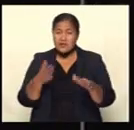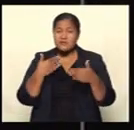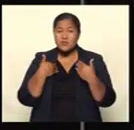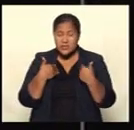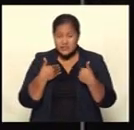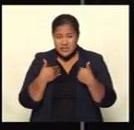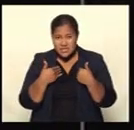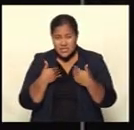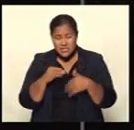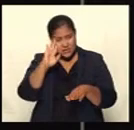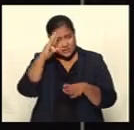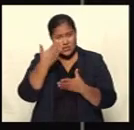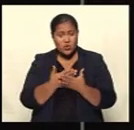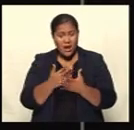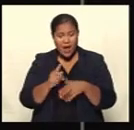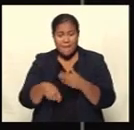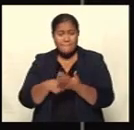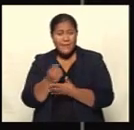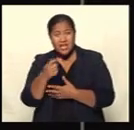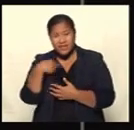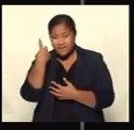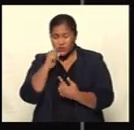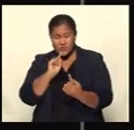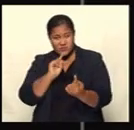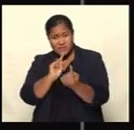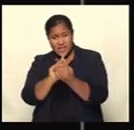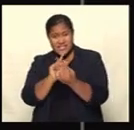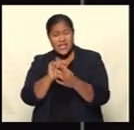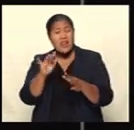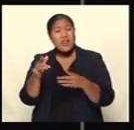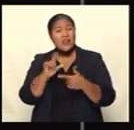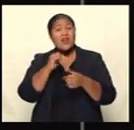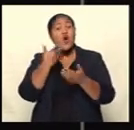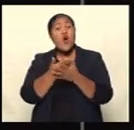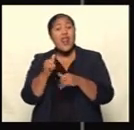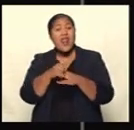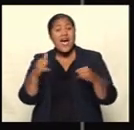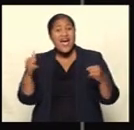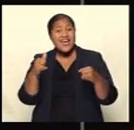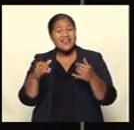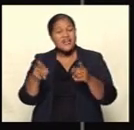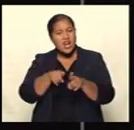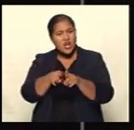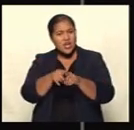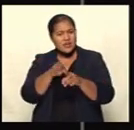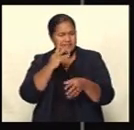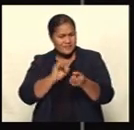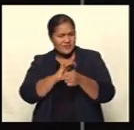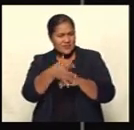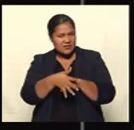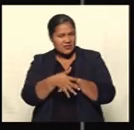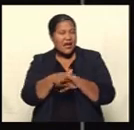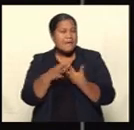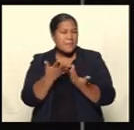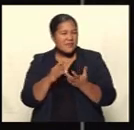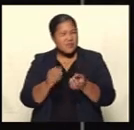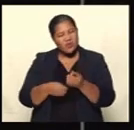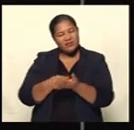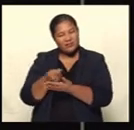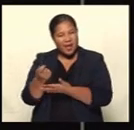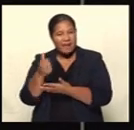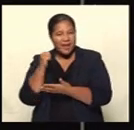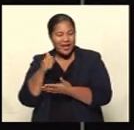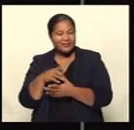South Pacific students who paid for face-to-face courses and are studying online during the pandemic are likely to be compensated. Speaking